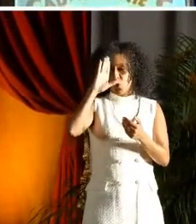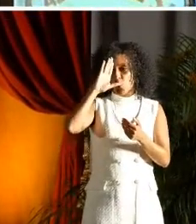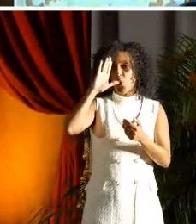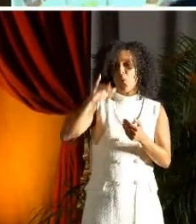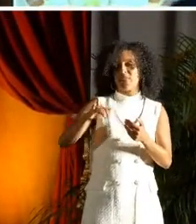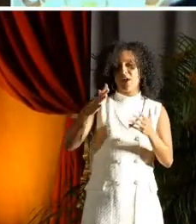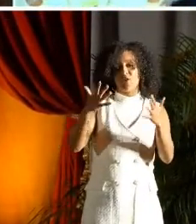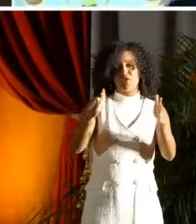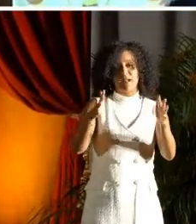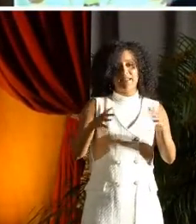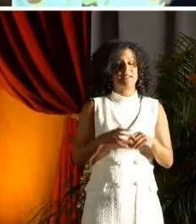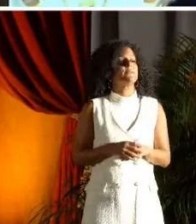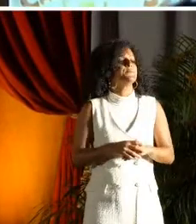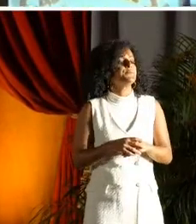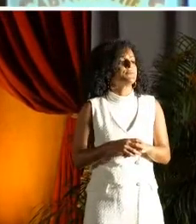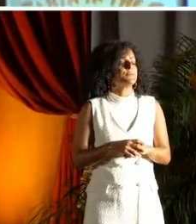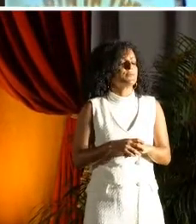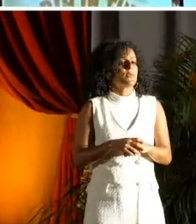that.